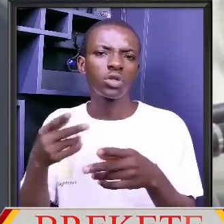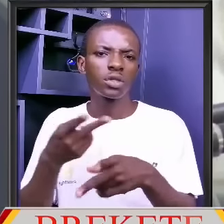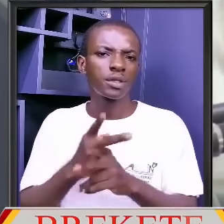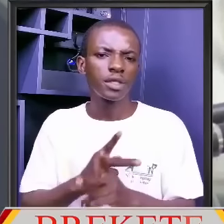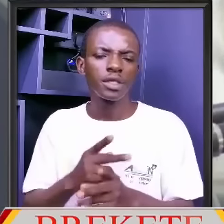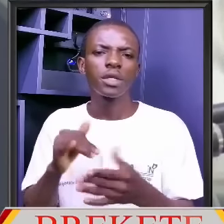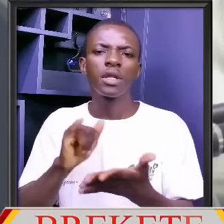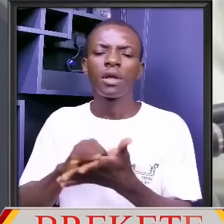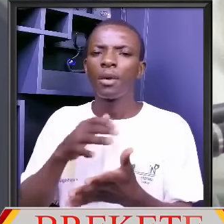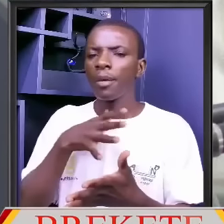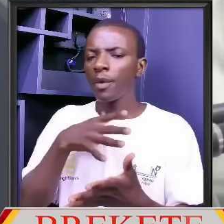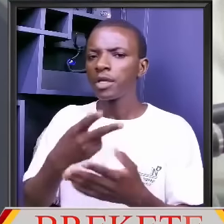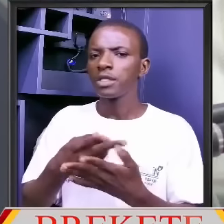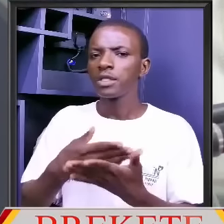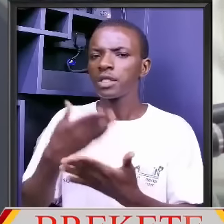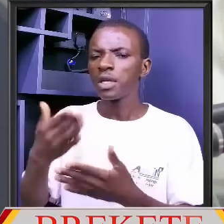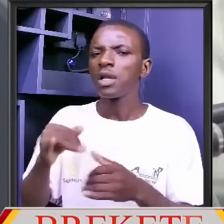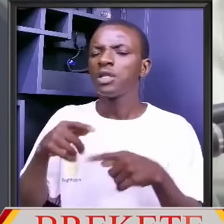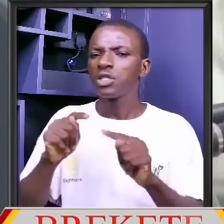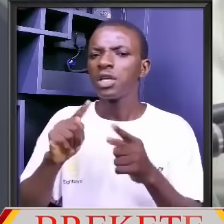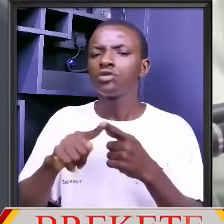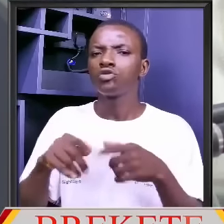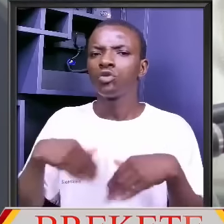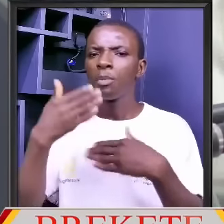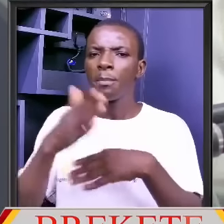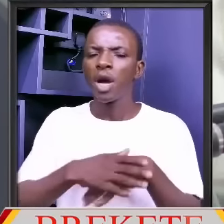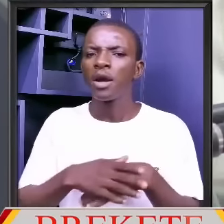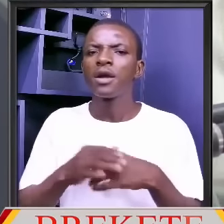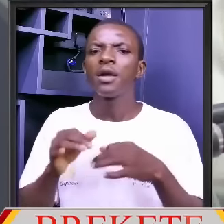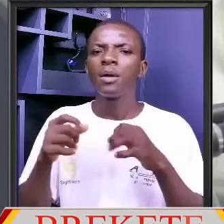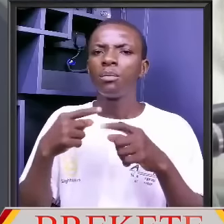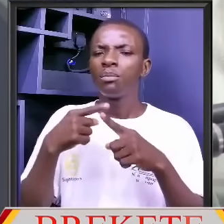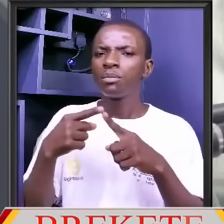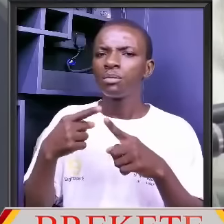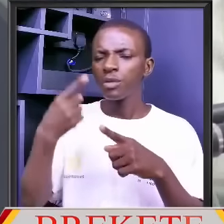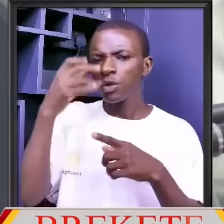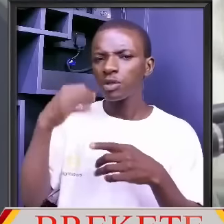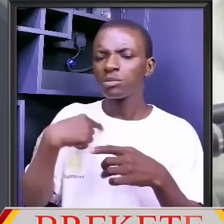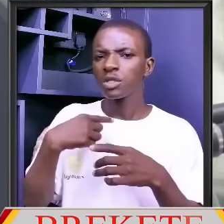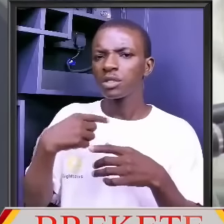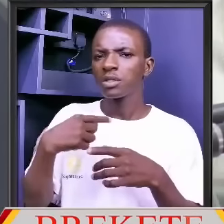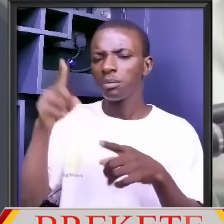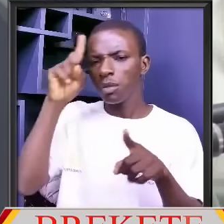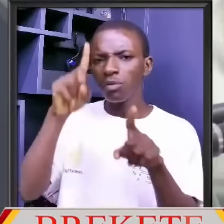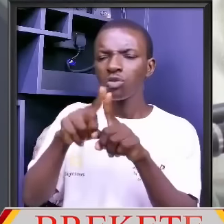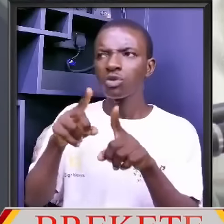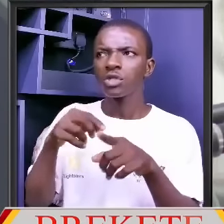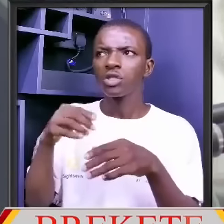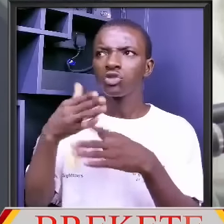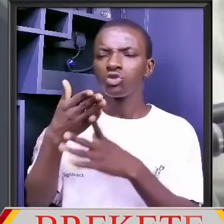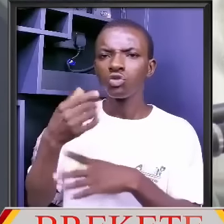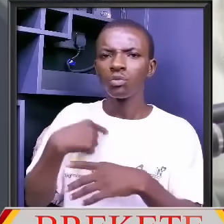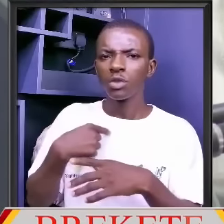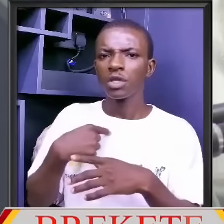where my mama they say. So make I try, make I go back because. Me see my brothers then. Through me now,